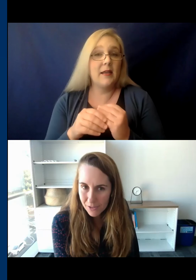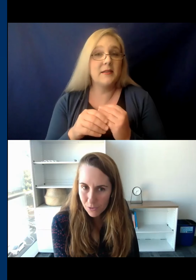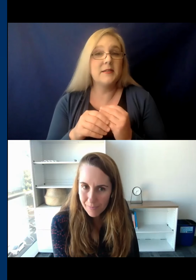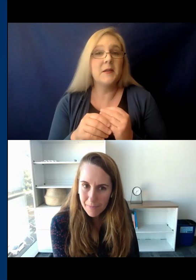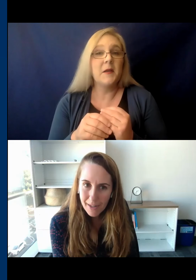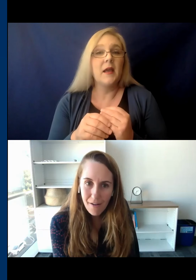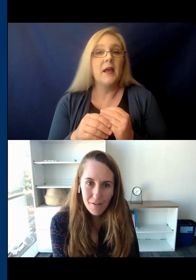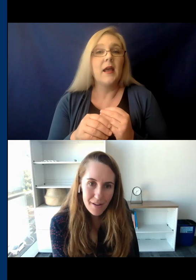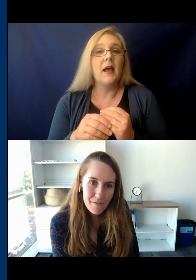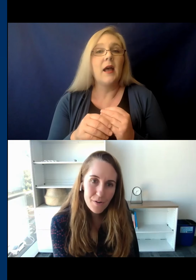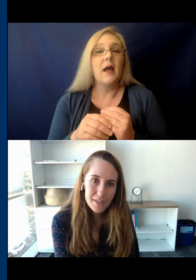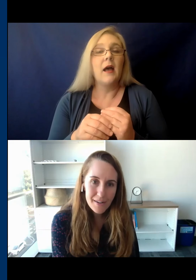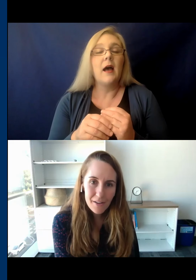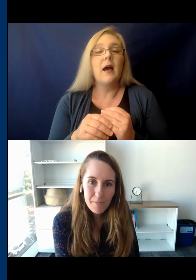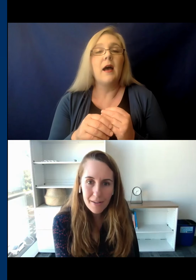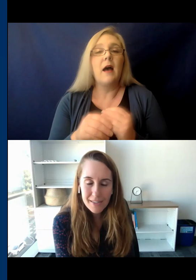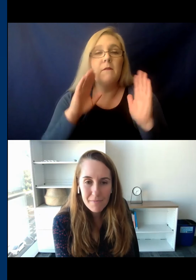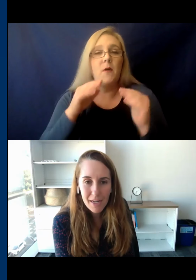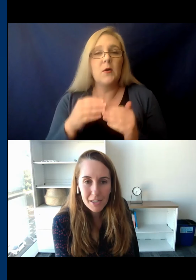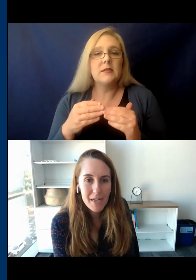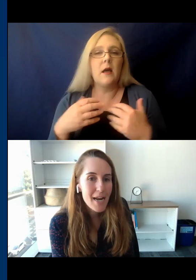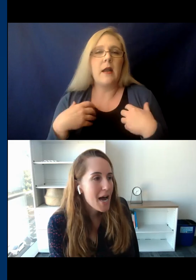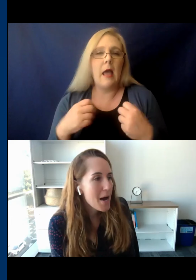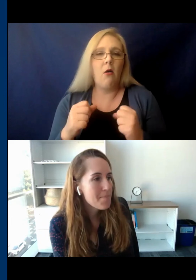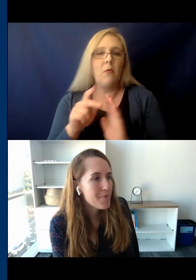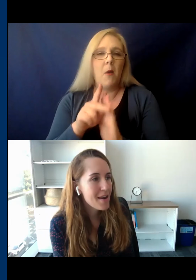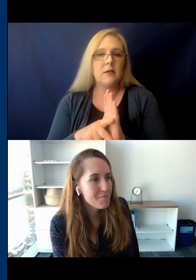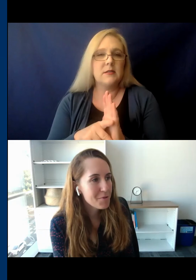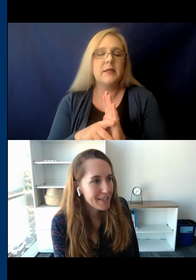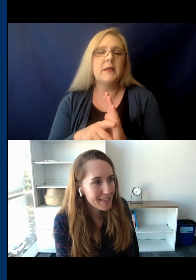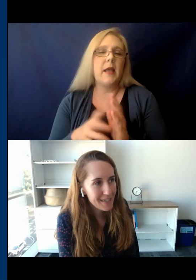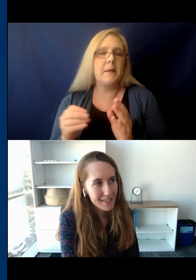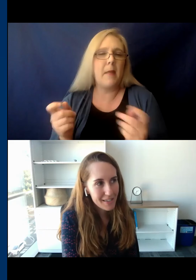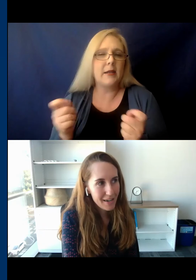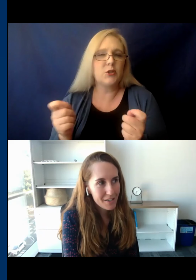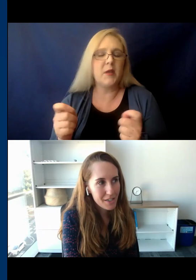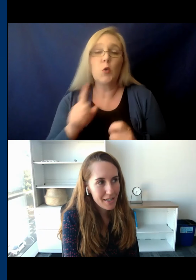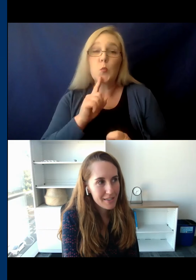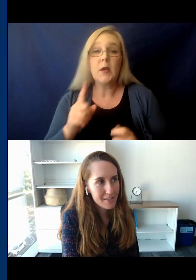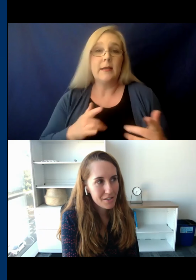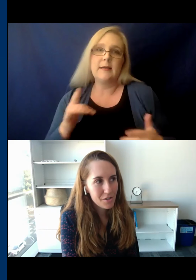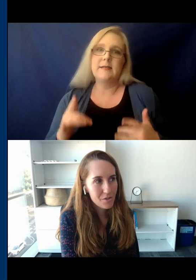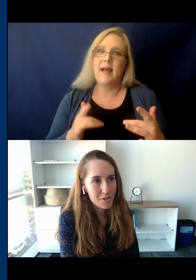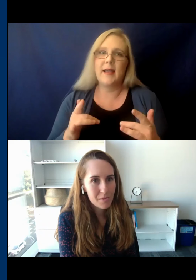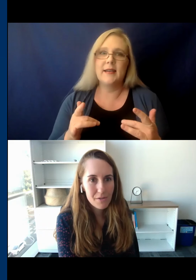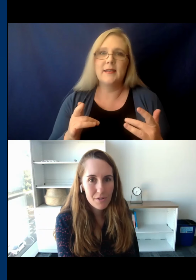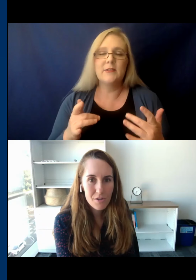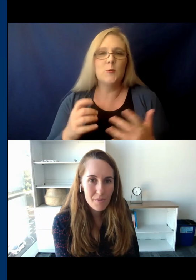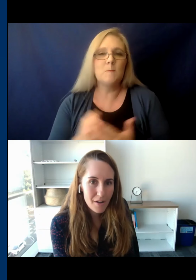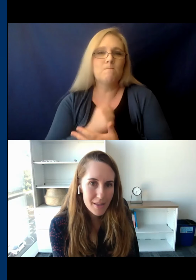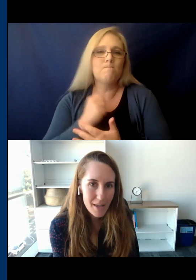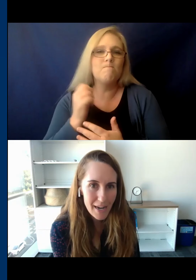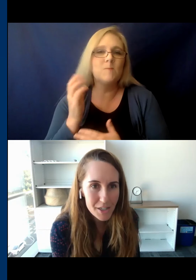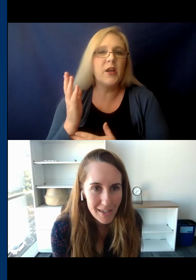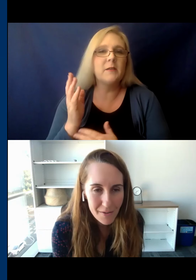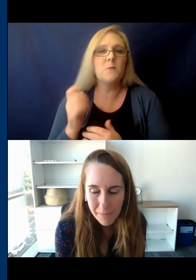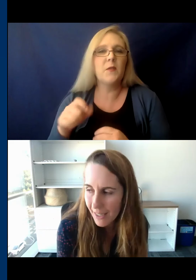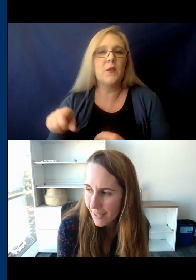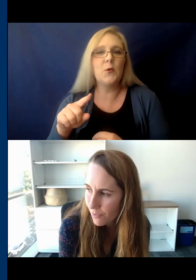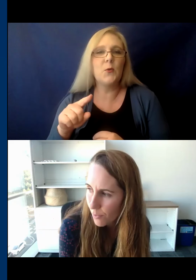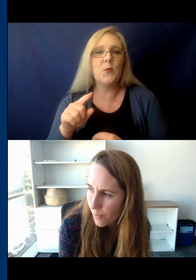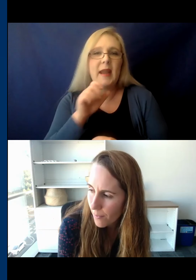based in a school of public health, and I focus on health policy and management. And I'm really excited to get a chance to speak with you all in the